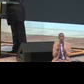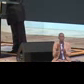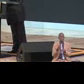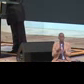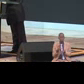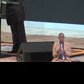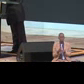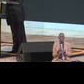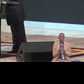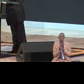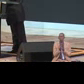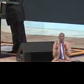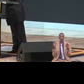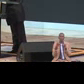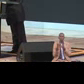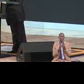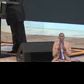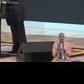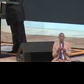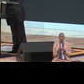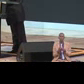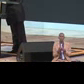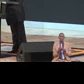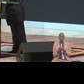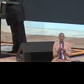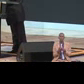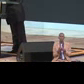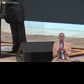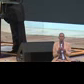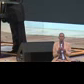In the church, free.